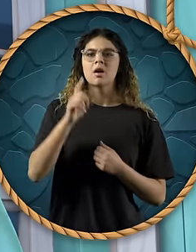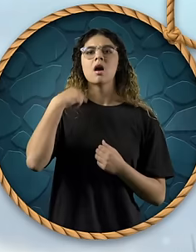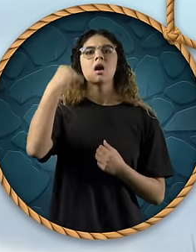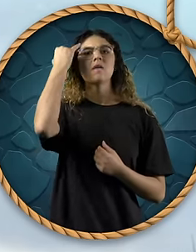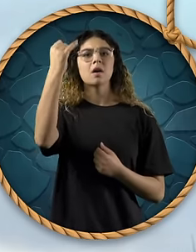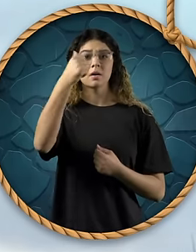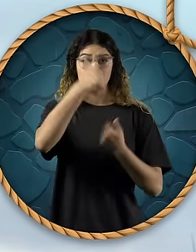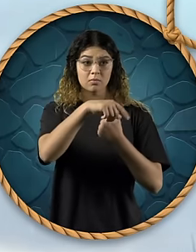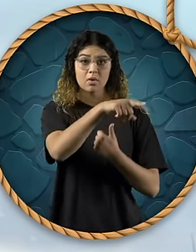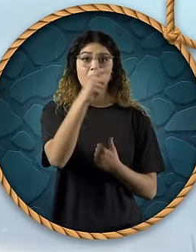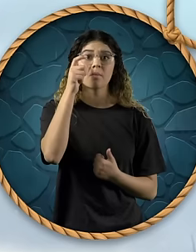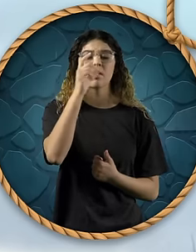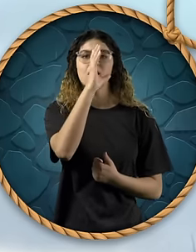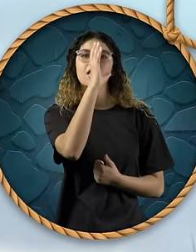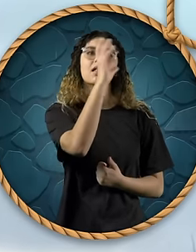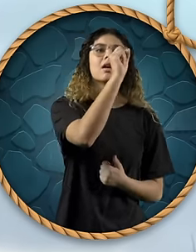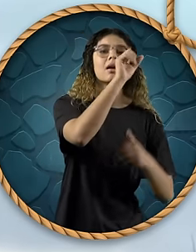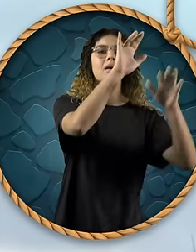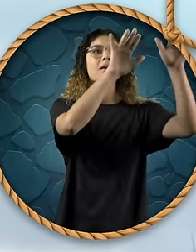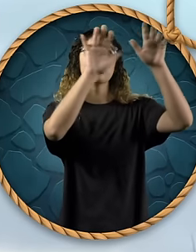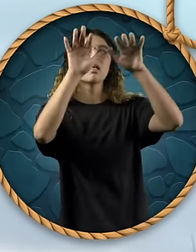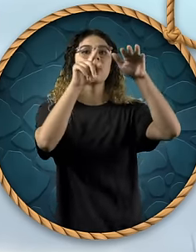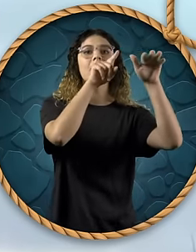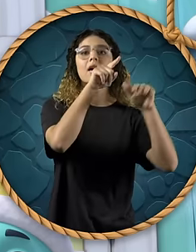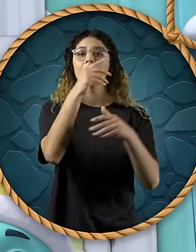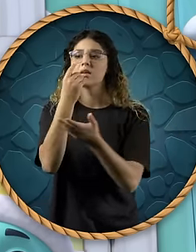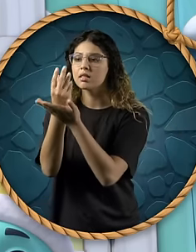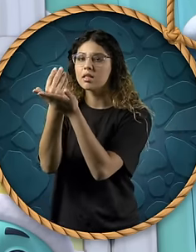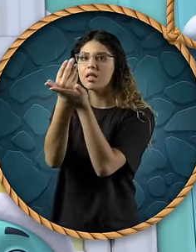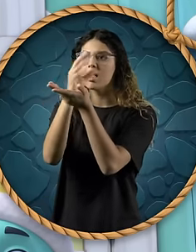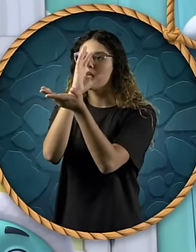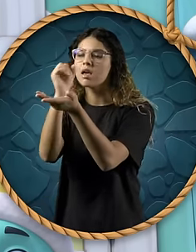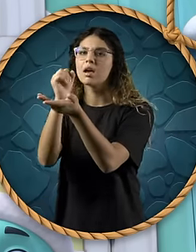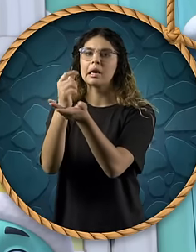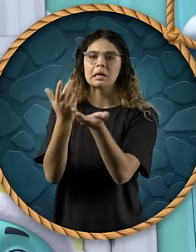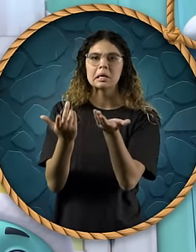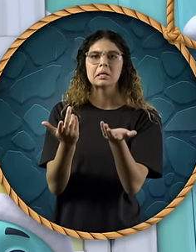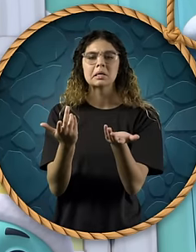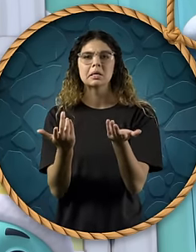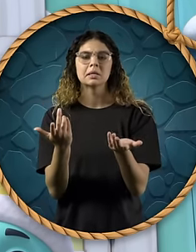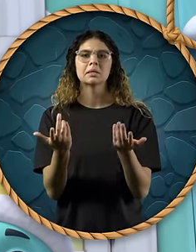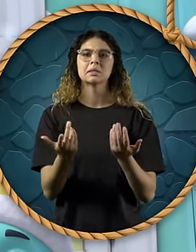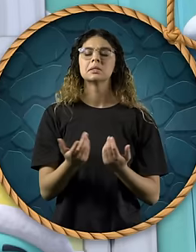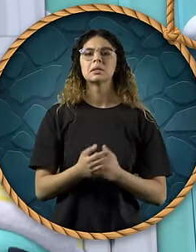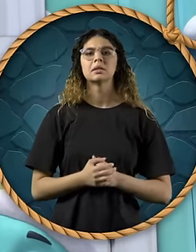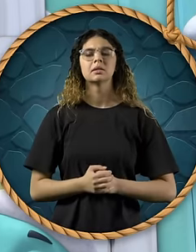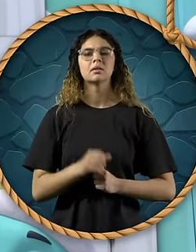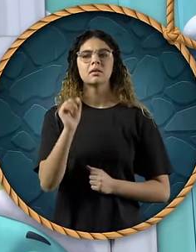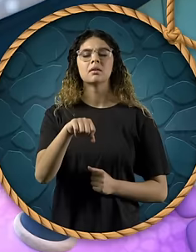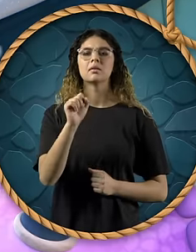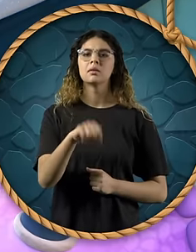idea. Look how Luna is drawn to sparkly snowflakes. And remember how she loved the twinkling glow jar lights?